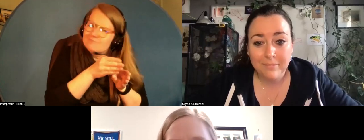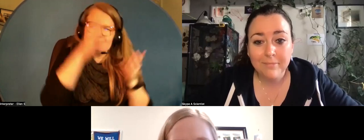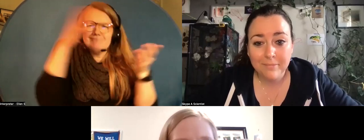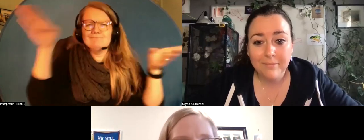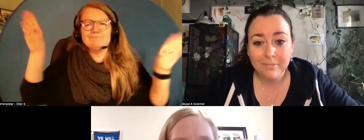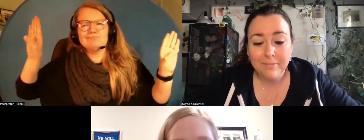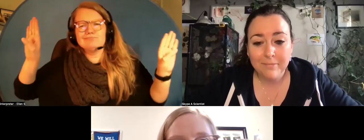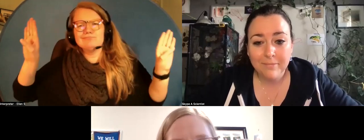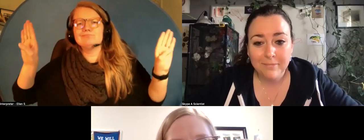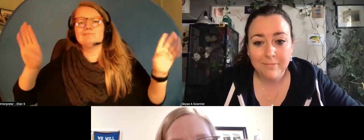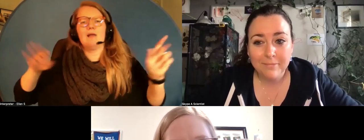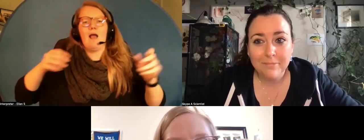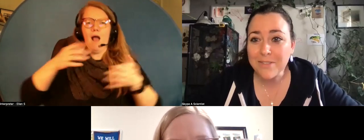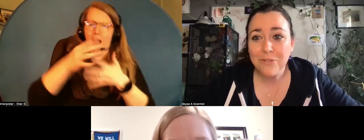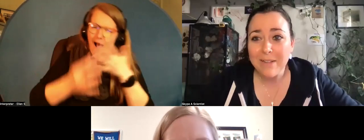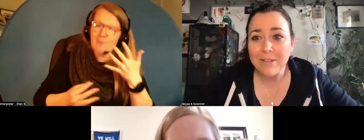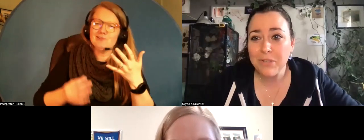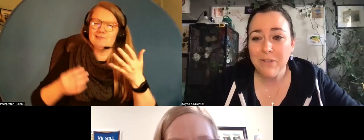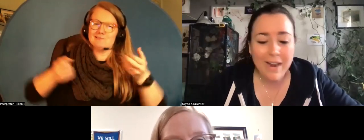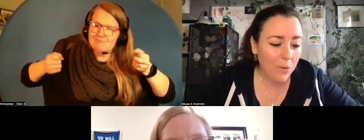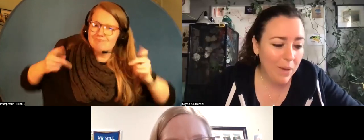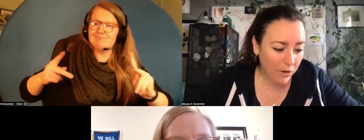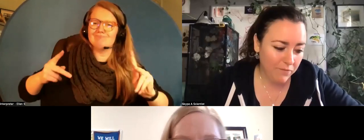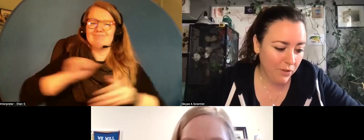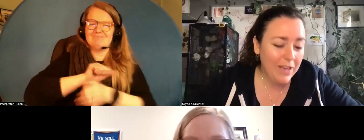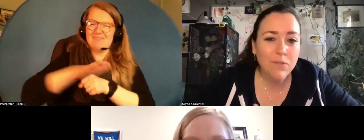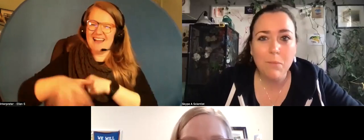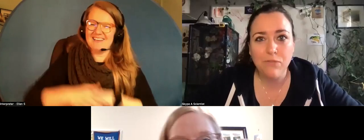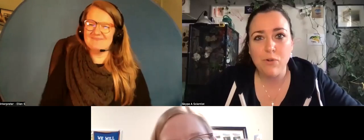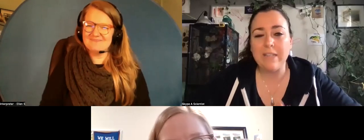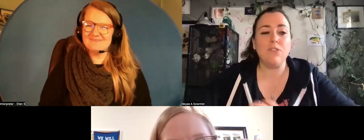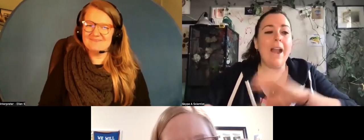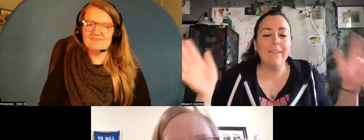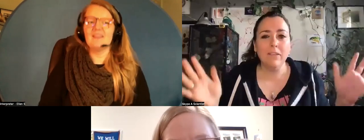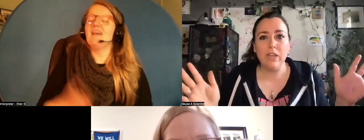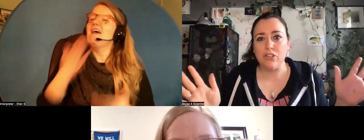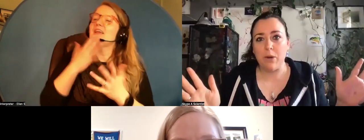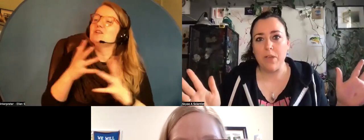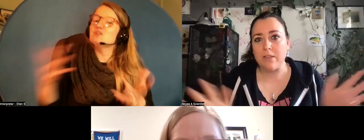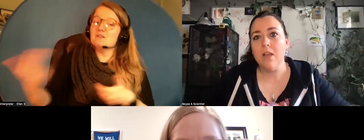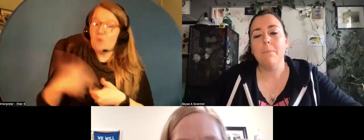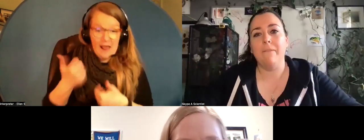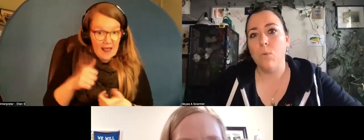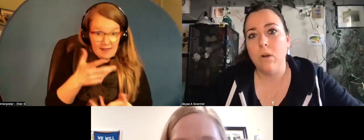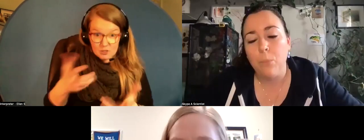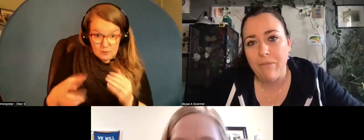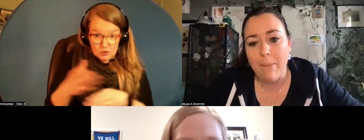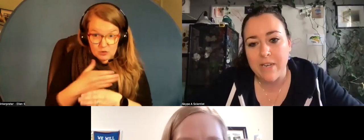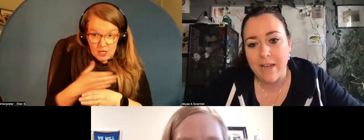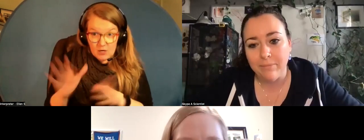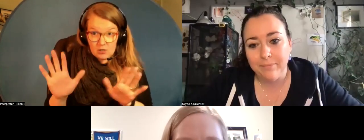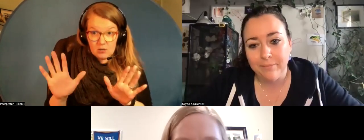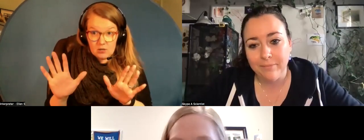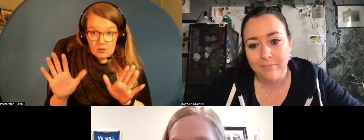you keep your options open. That's great. That's really great. Okay, wonderful. Thank you so much for joining us. Is there anything else you'd like to share with us before we